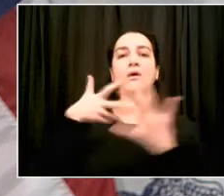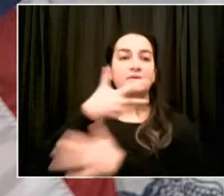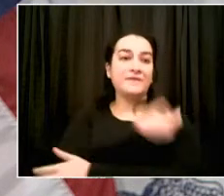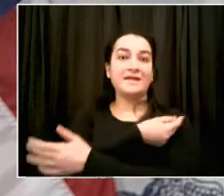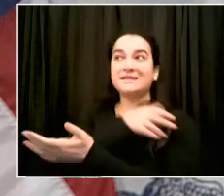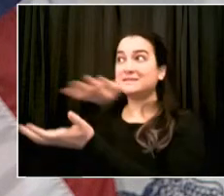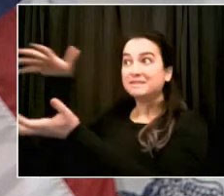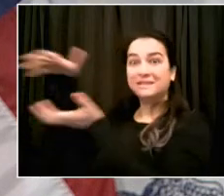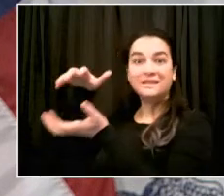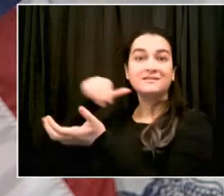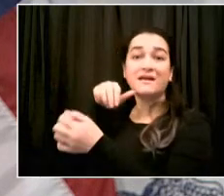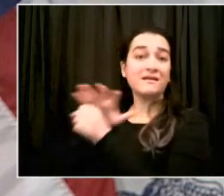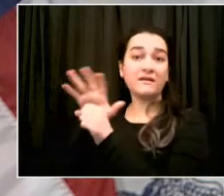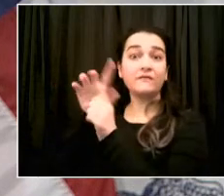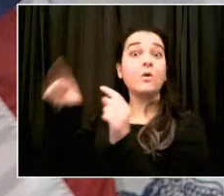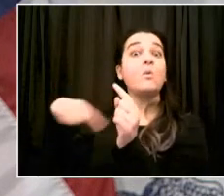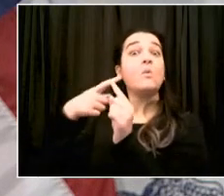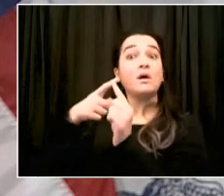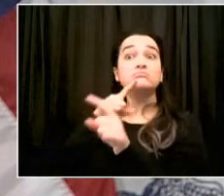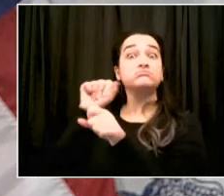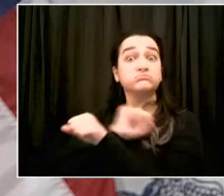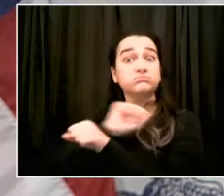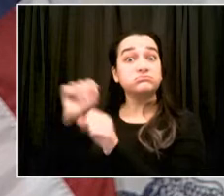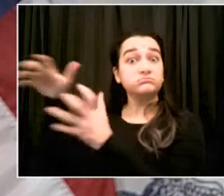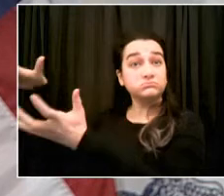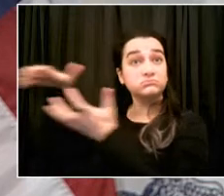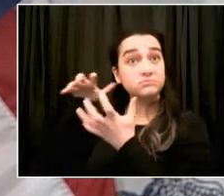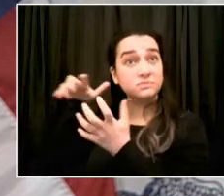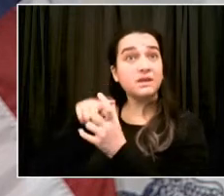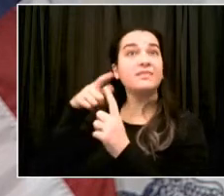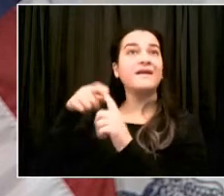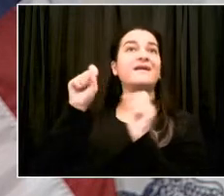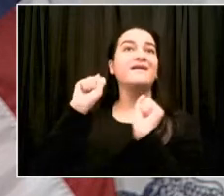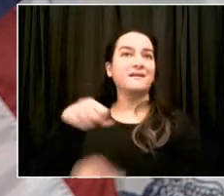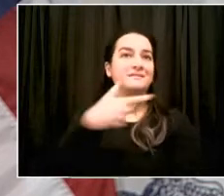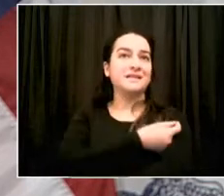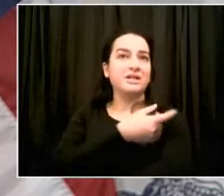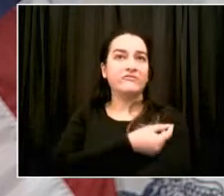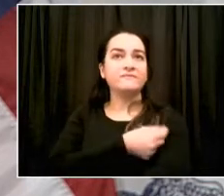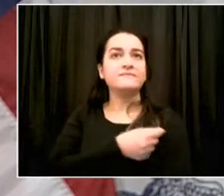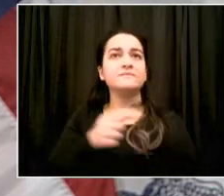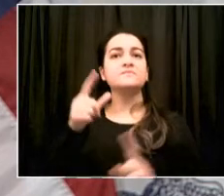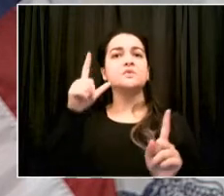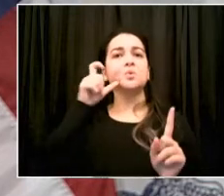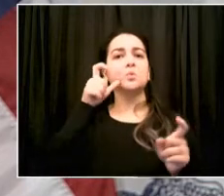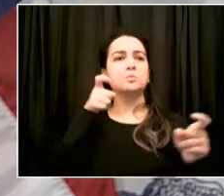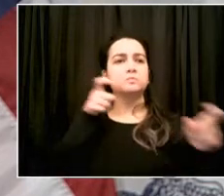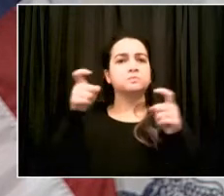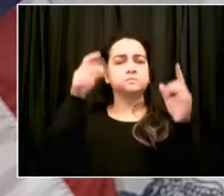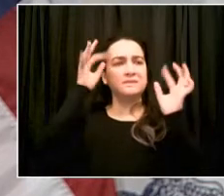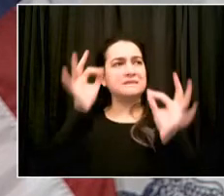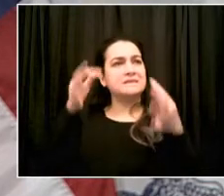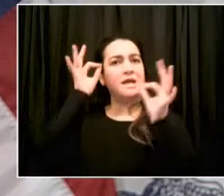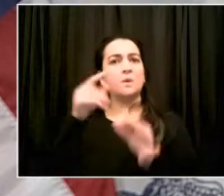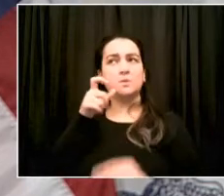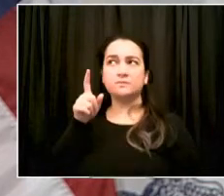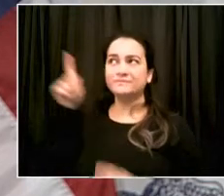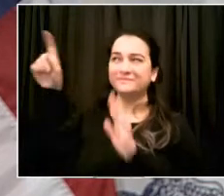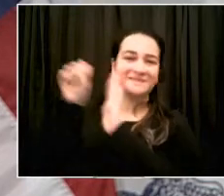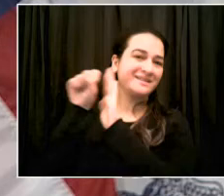the vaccine distribution. It's, you know, we're dealing, as we have throughout this crisis, with